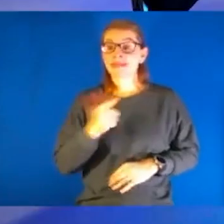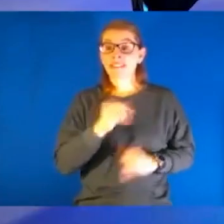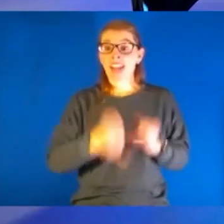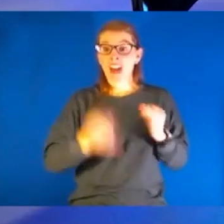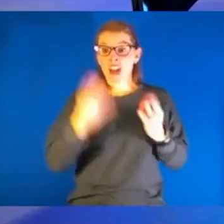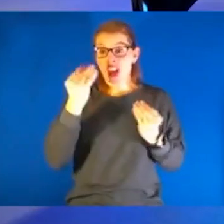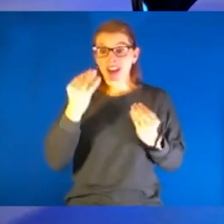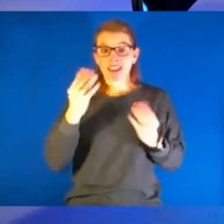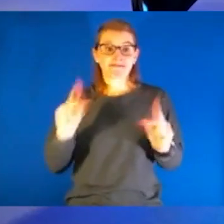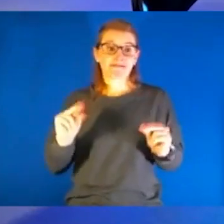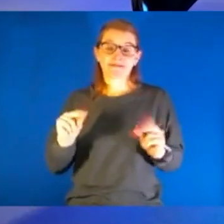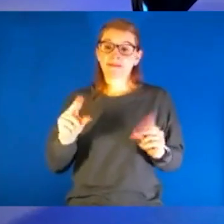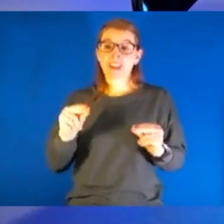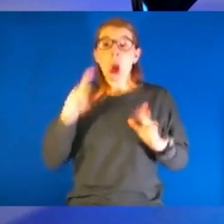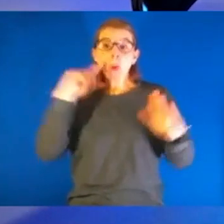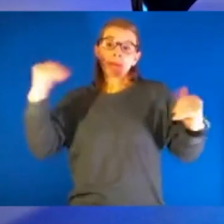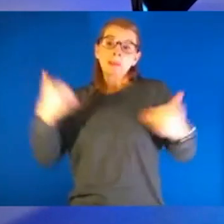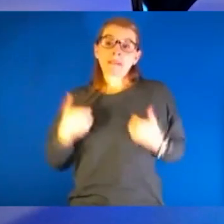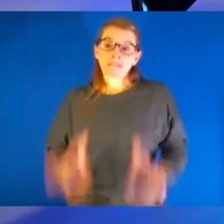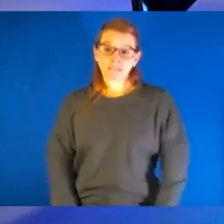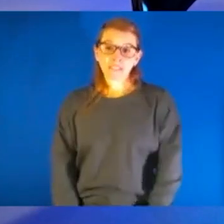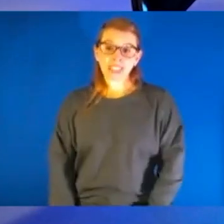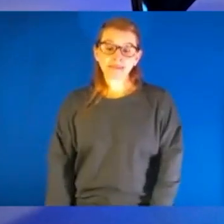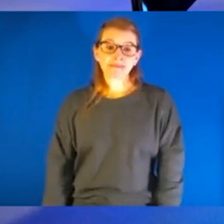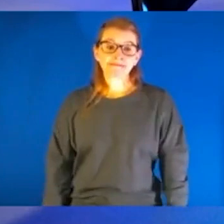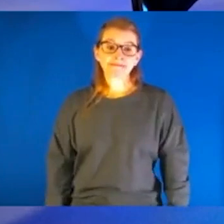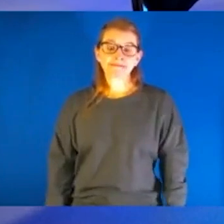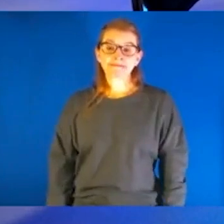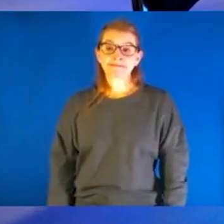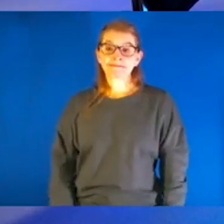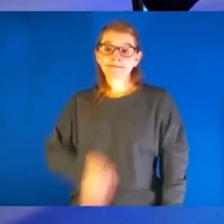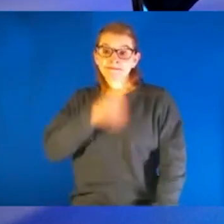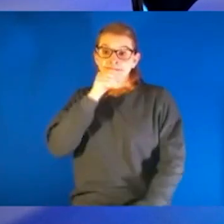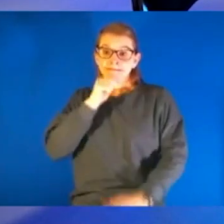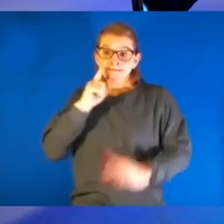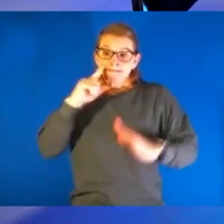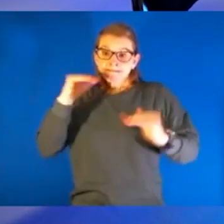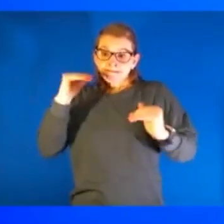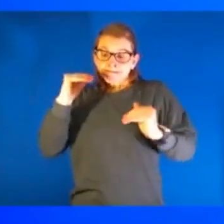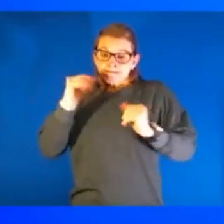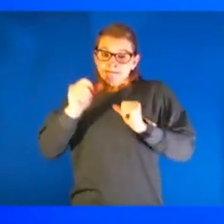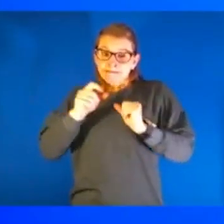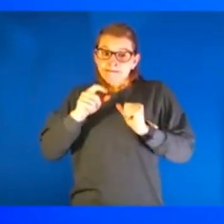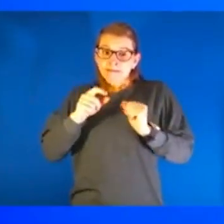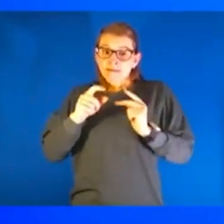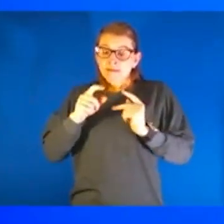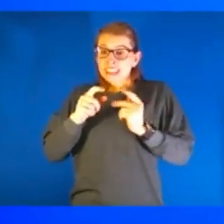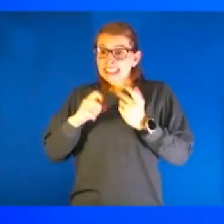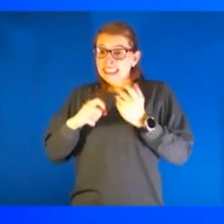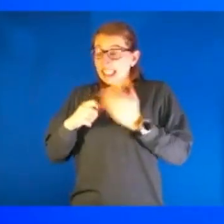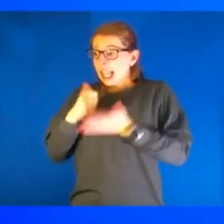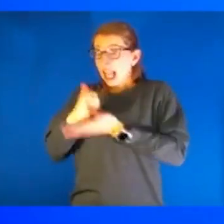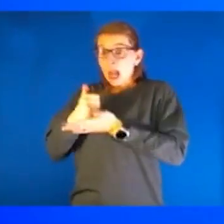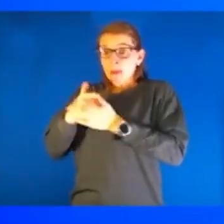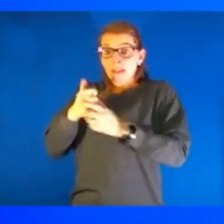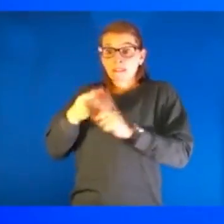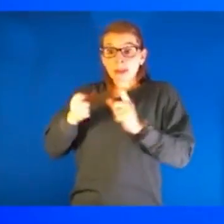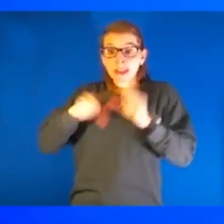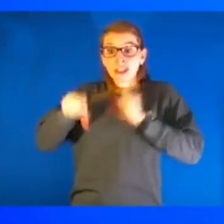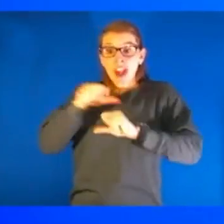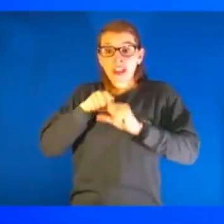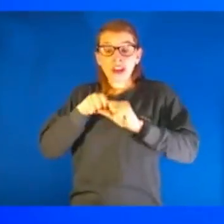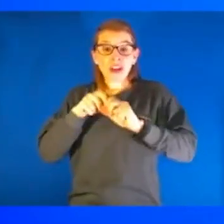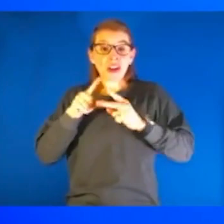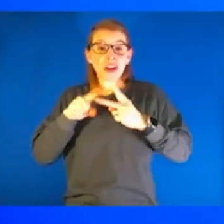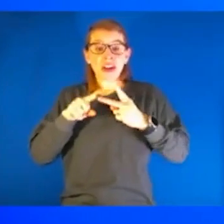think there's hope. We have to hang on patiently expectant. We have to look to our neighbors. We have to trust science. We have to get